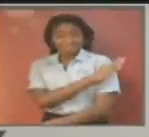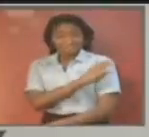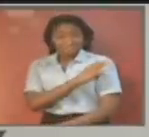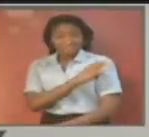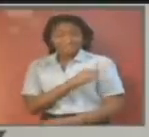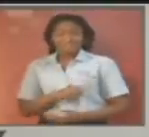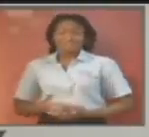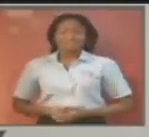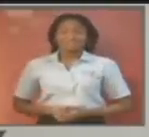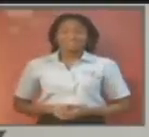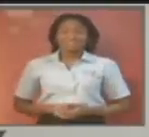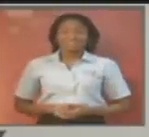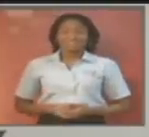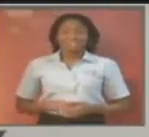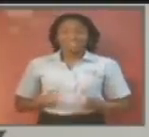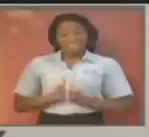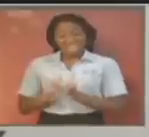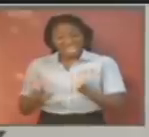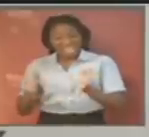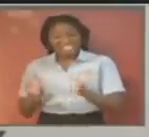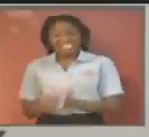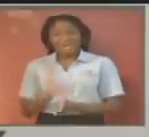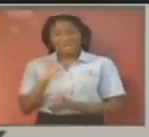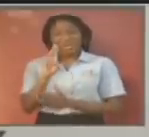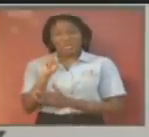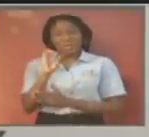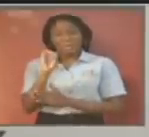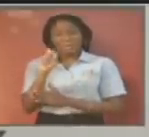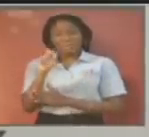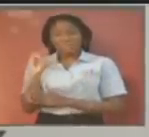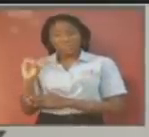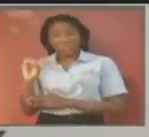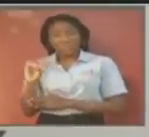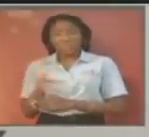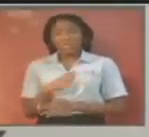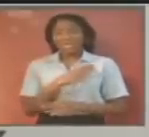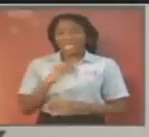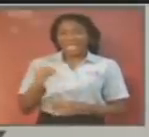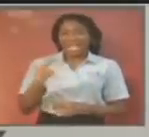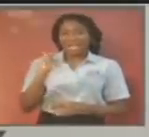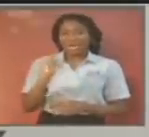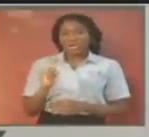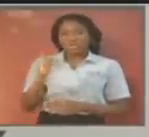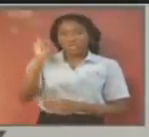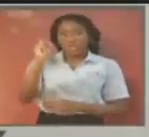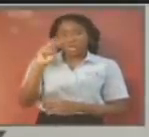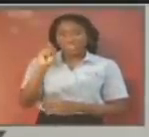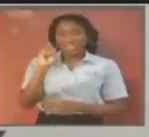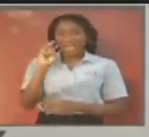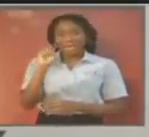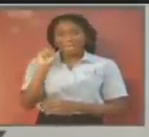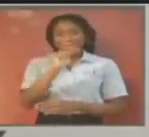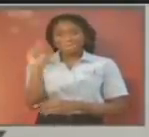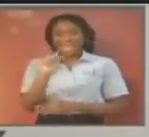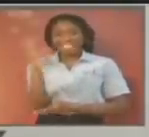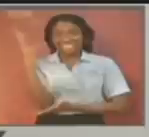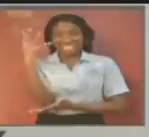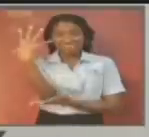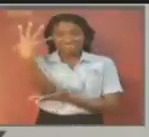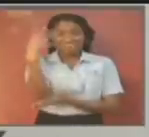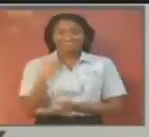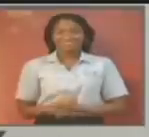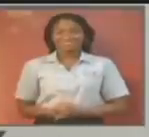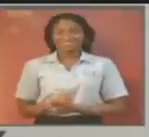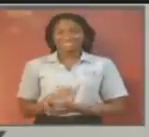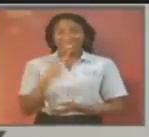which covers the Valencia, Kumutu, and Corial, as well as the North Manzanilla area. The Mayaro